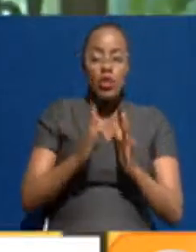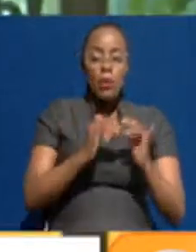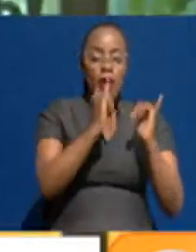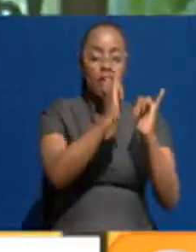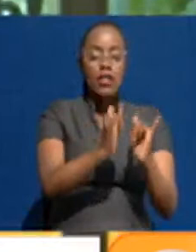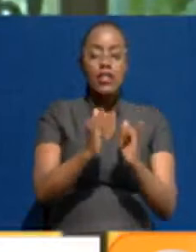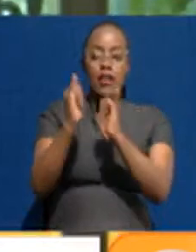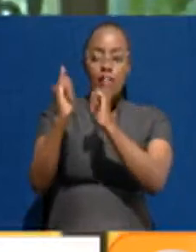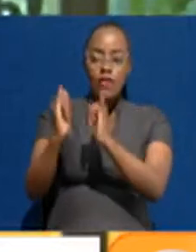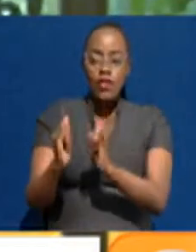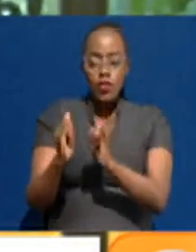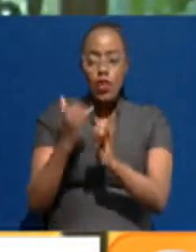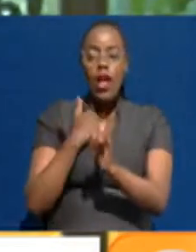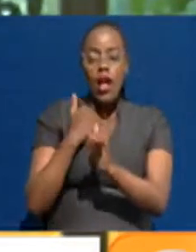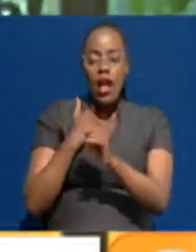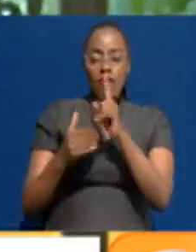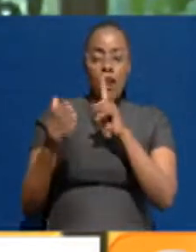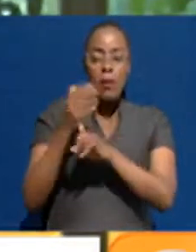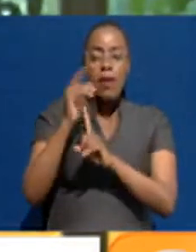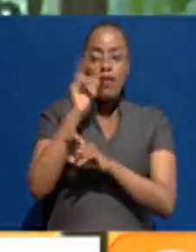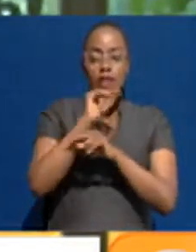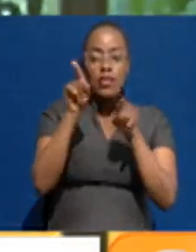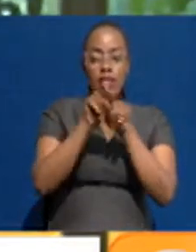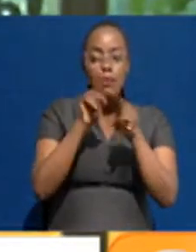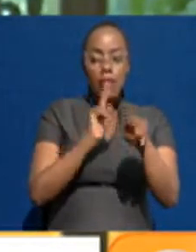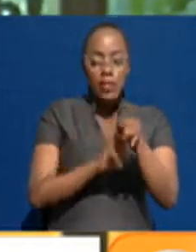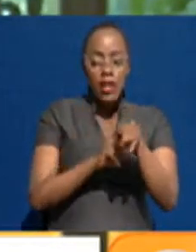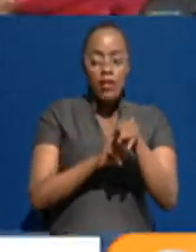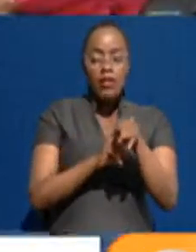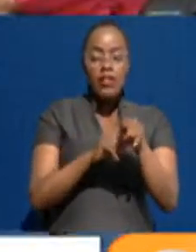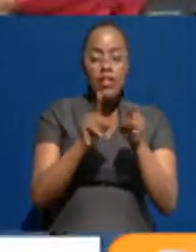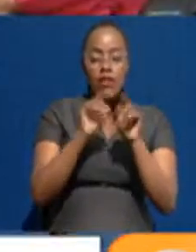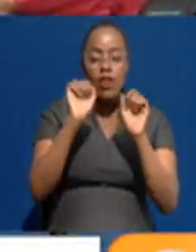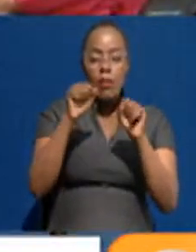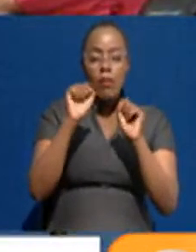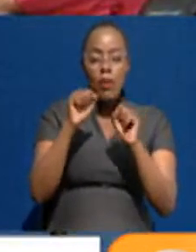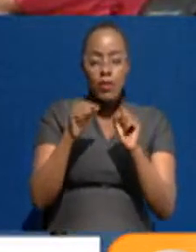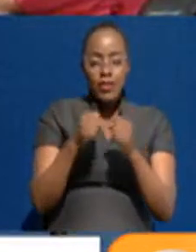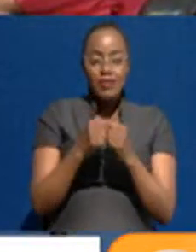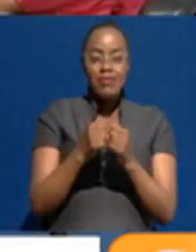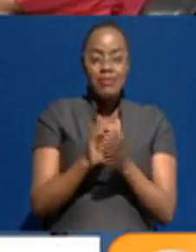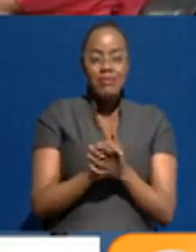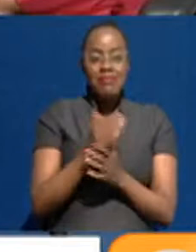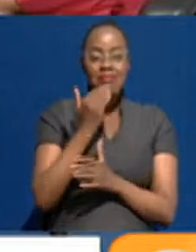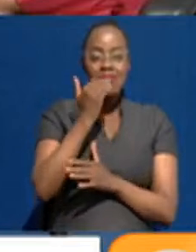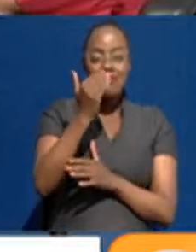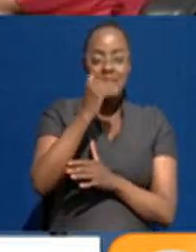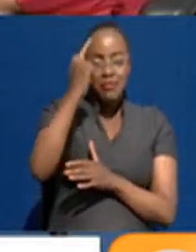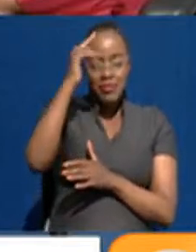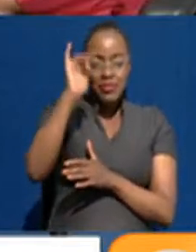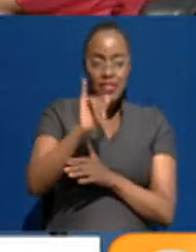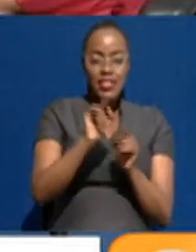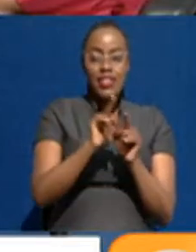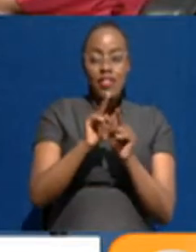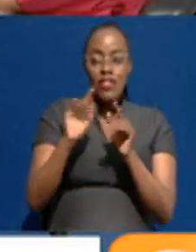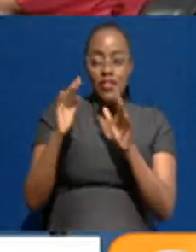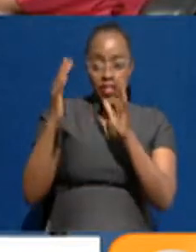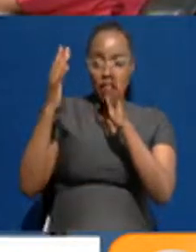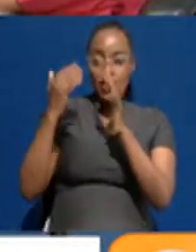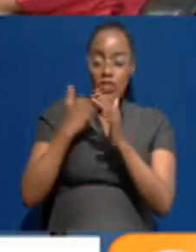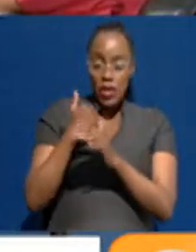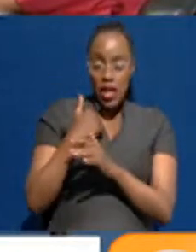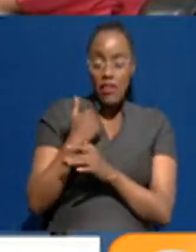individual needs are met. They're not the same, but they can definitely be catered to. We thank you for that. Congratulations on half